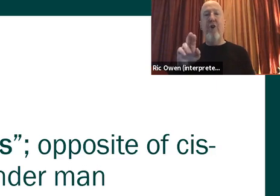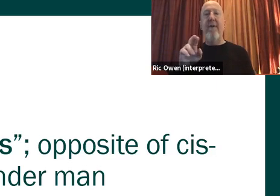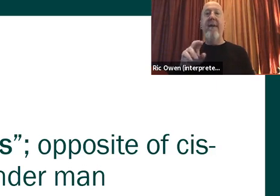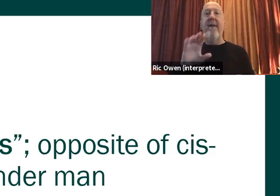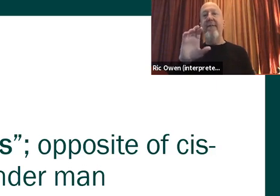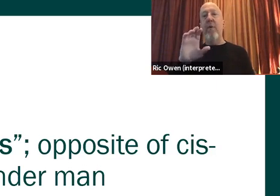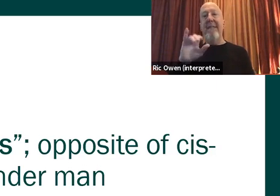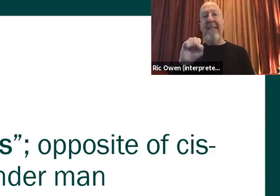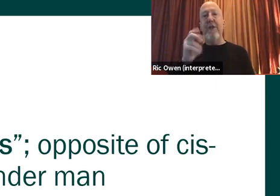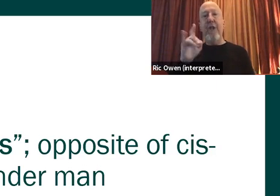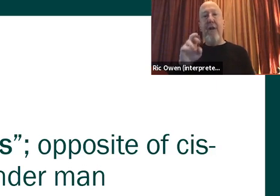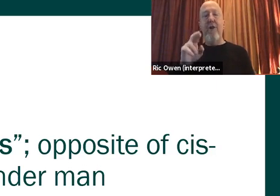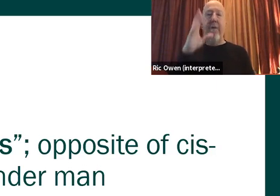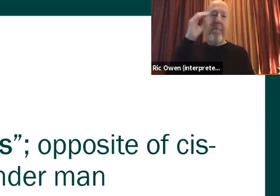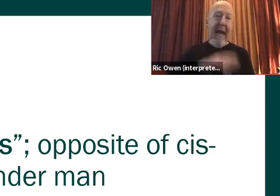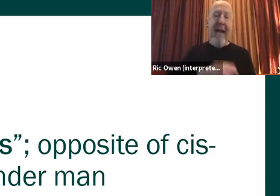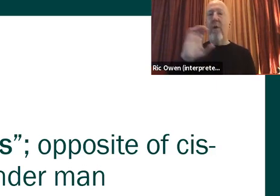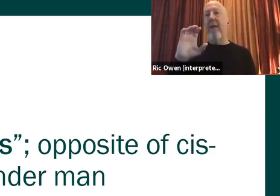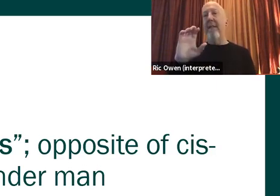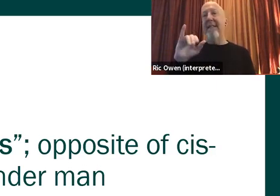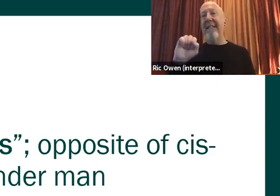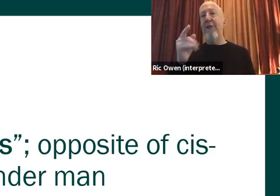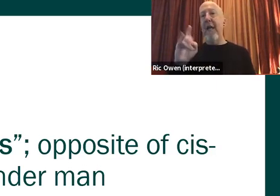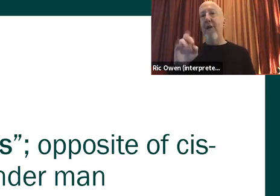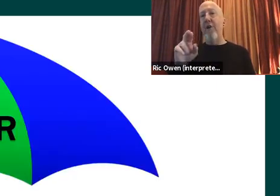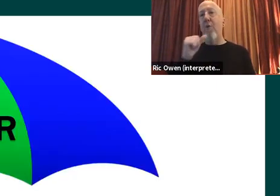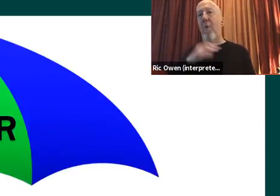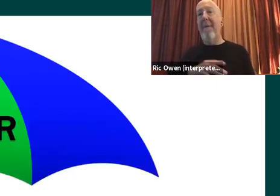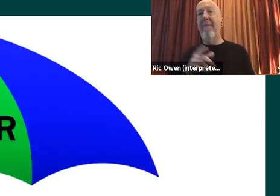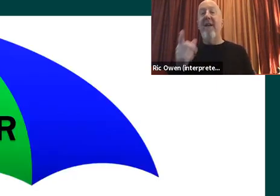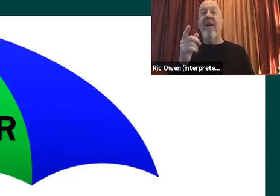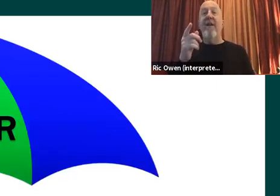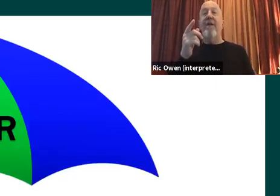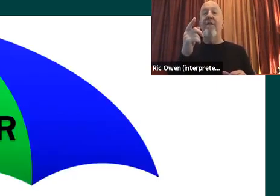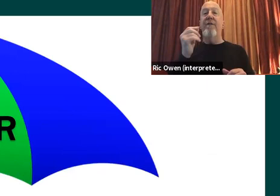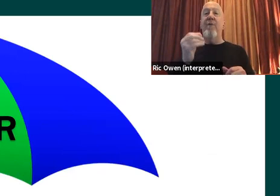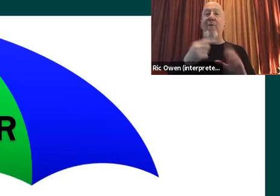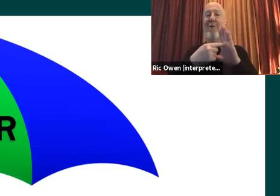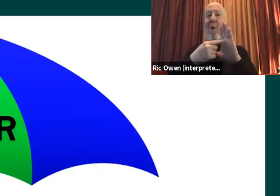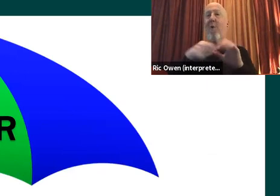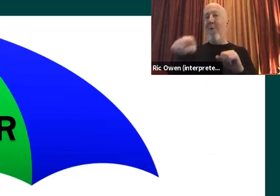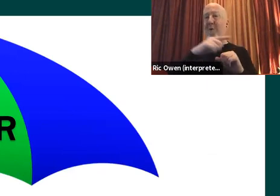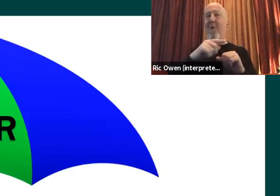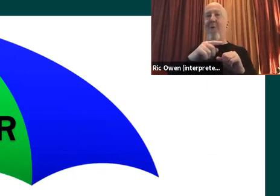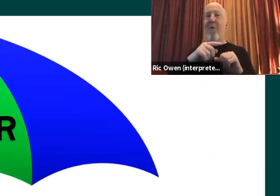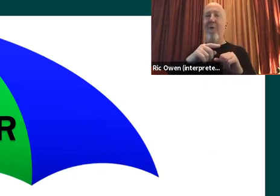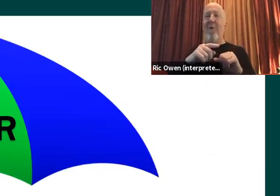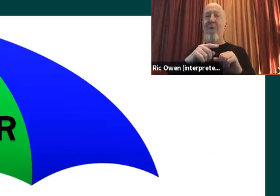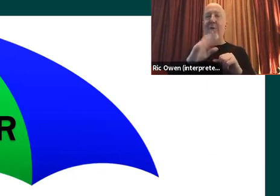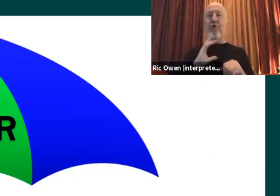woman, cisgender man. And so to illustrate furthermore the